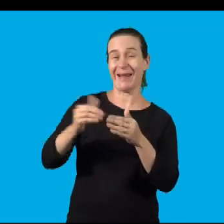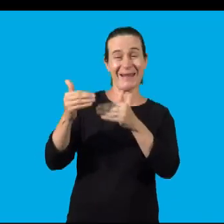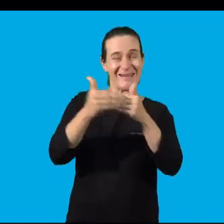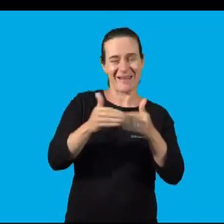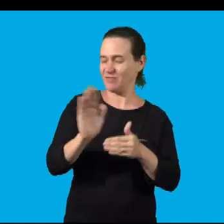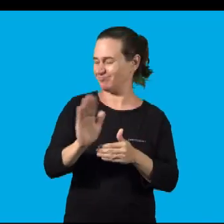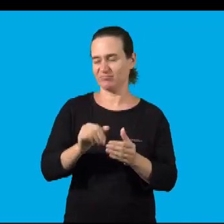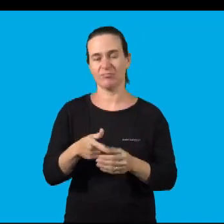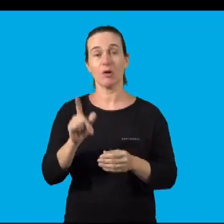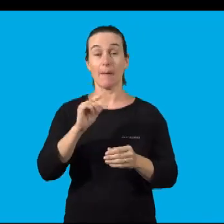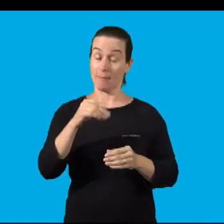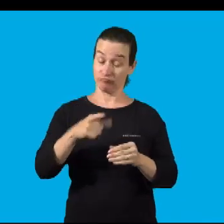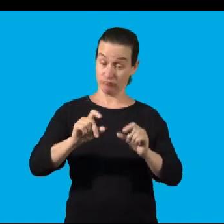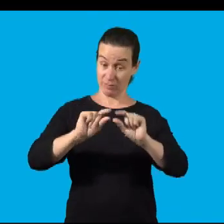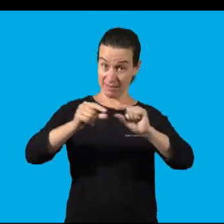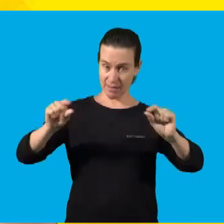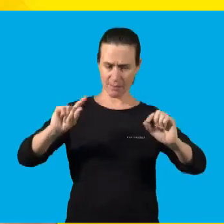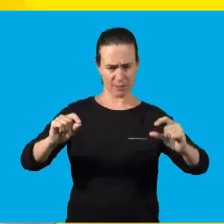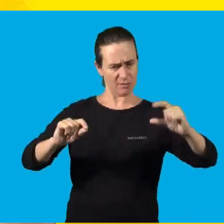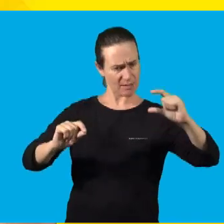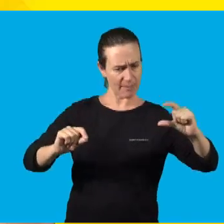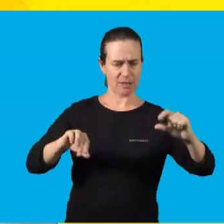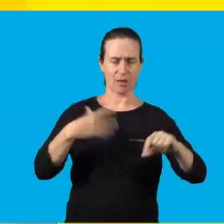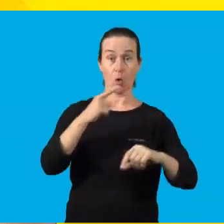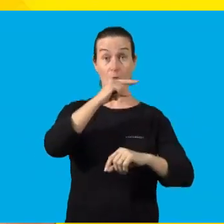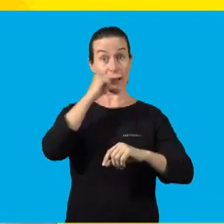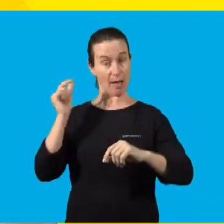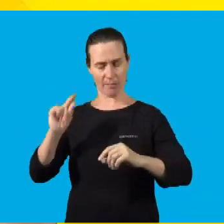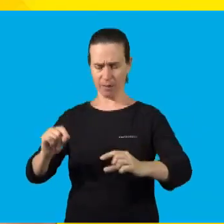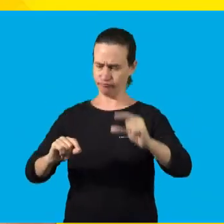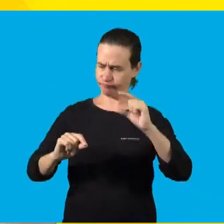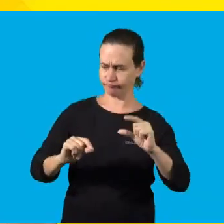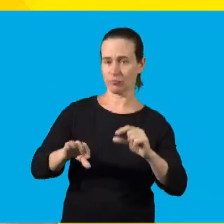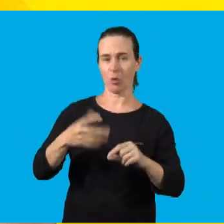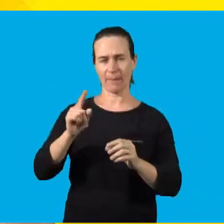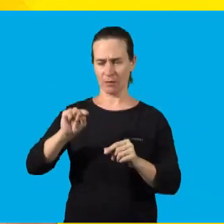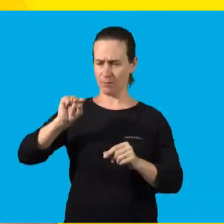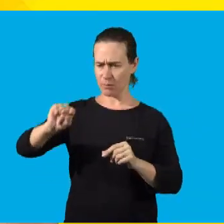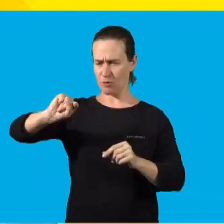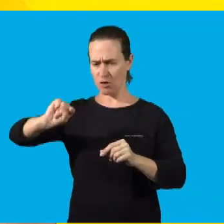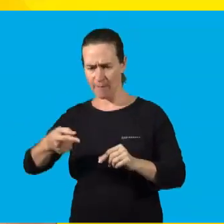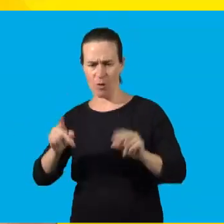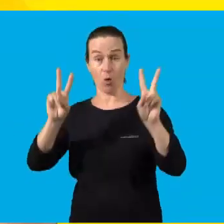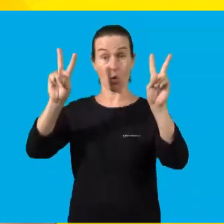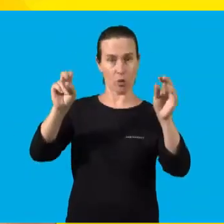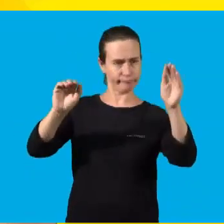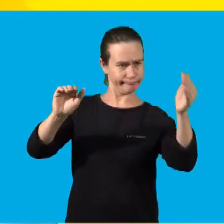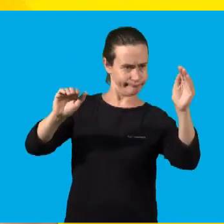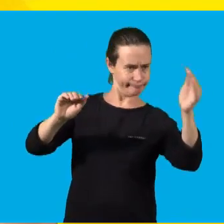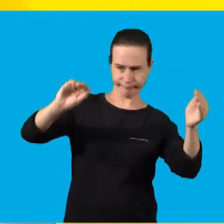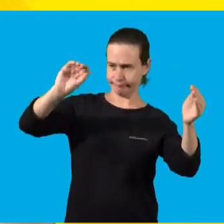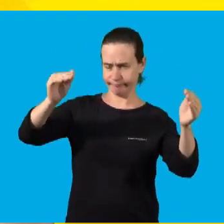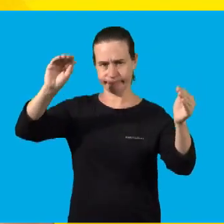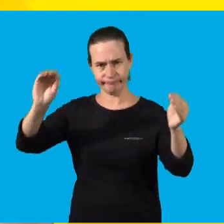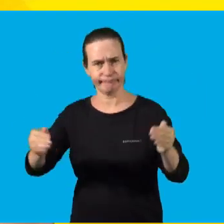carelessly, so remember to capitalize proper nouns, to use the correct punctuation when quoting and